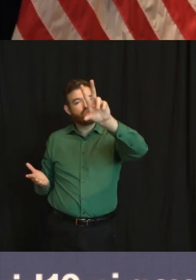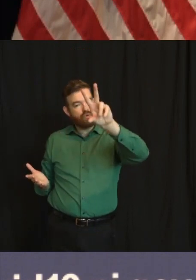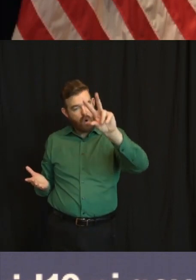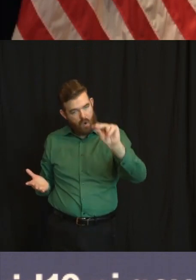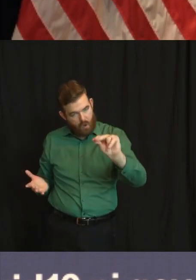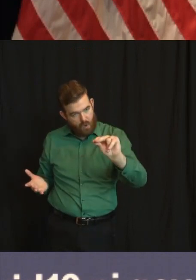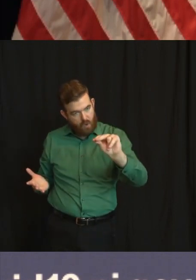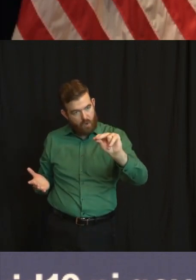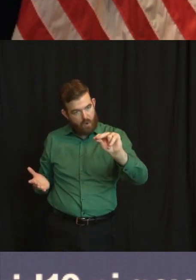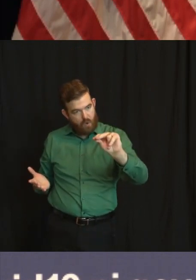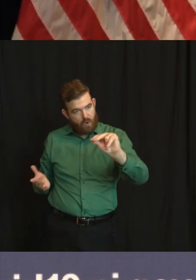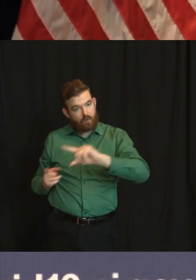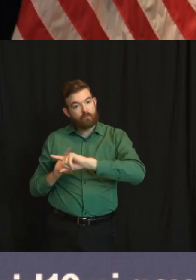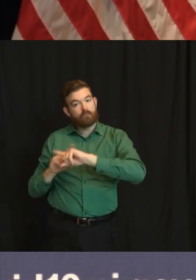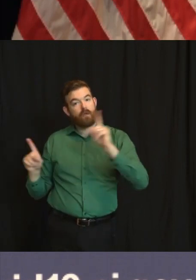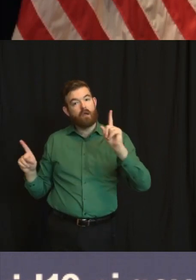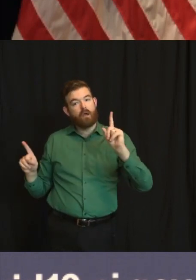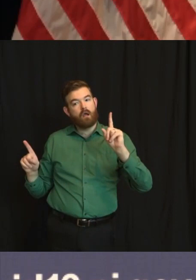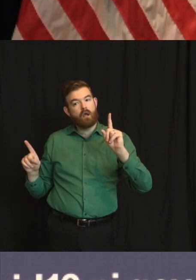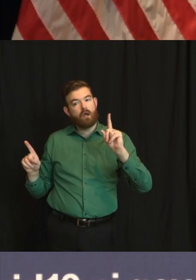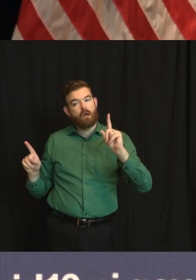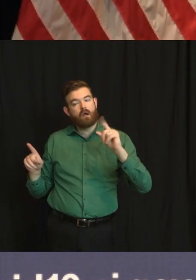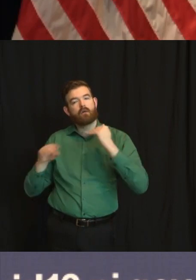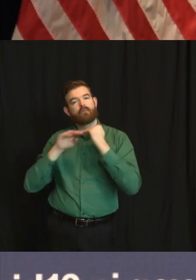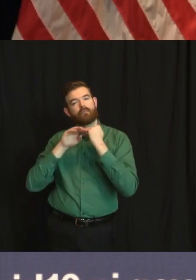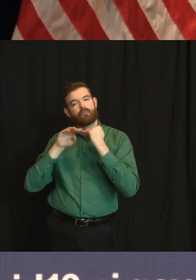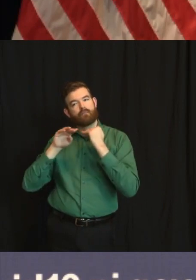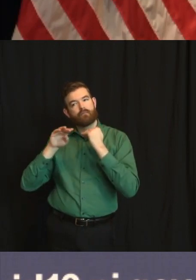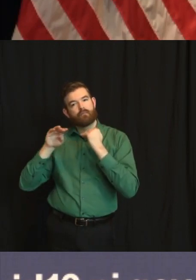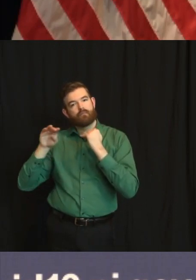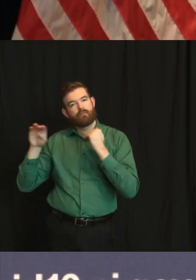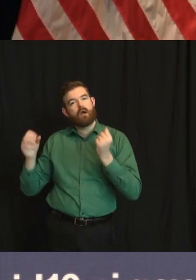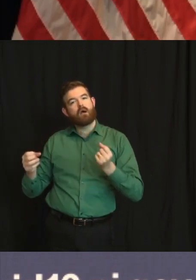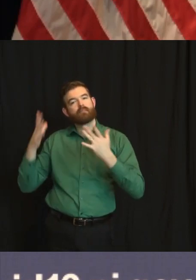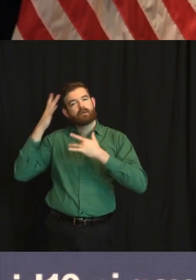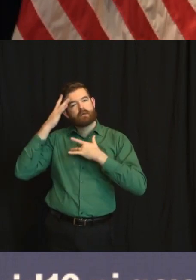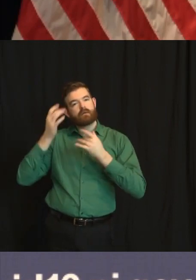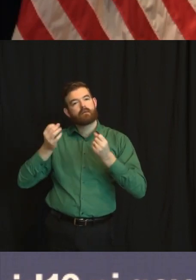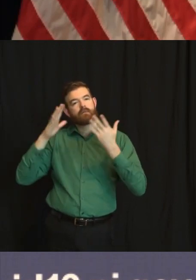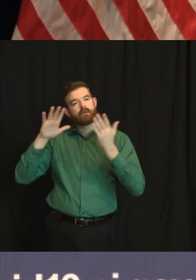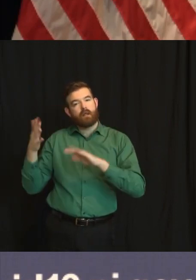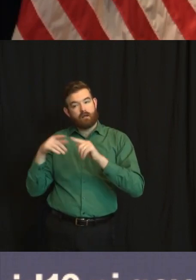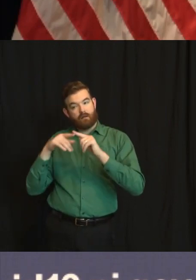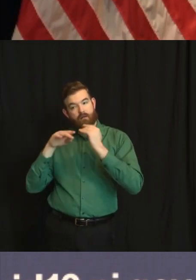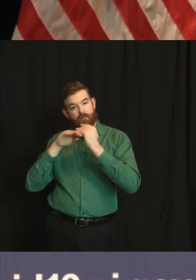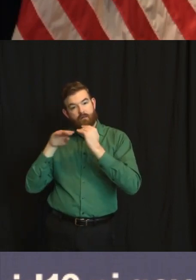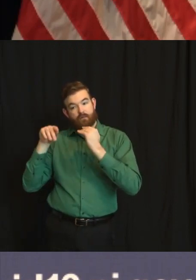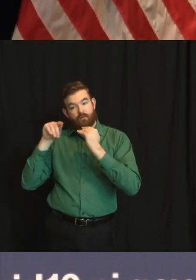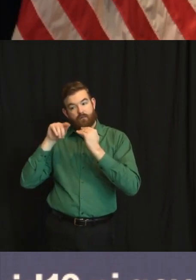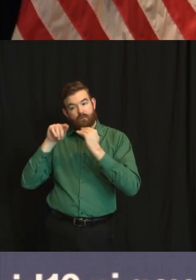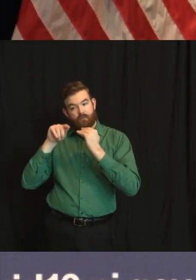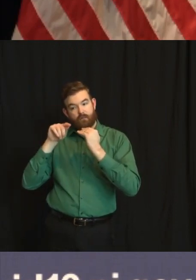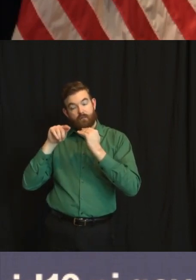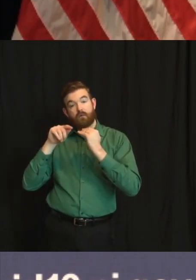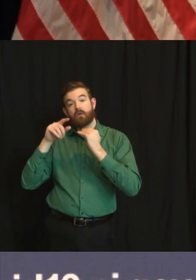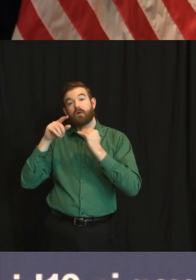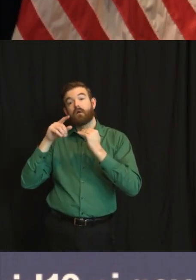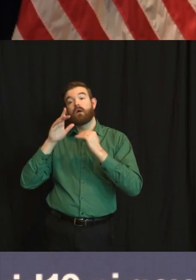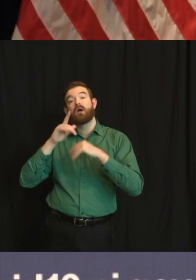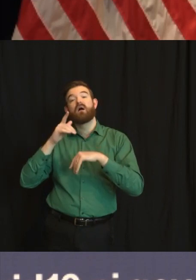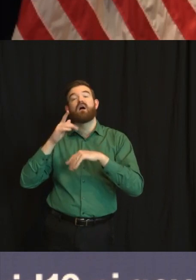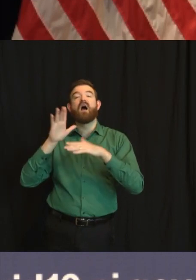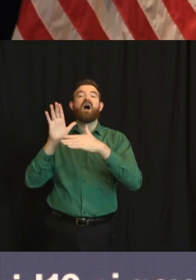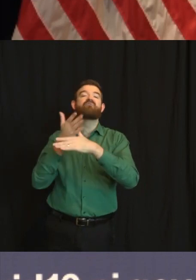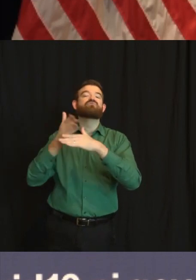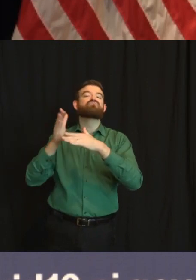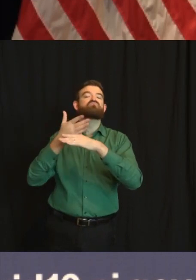folks, let's keep this up, we've been far better than average. And a layman's interpretation is we have shrunk the area. We've